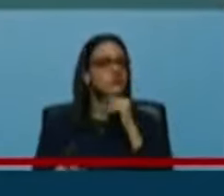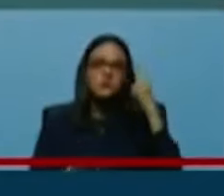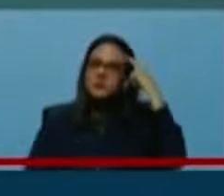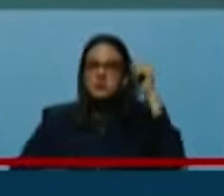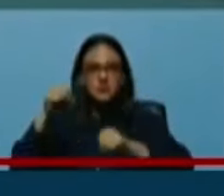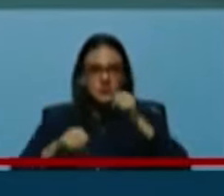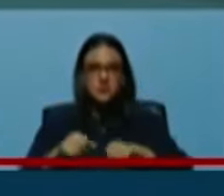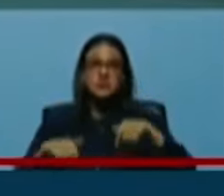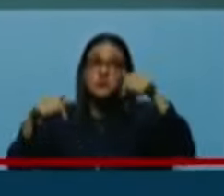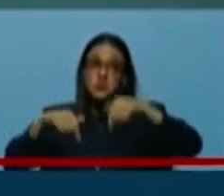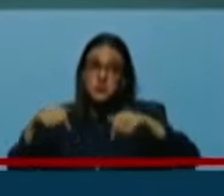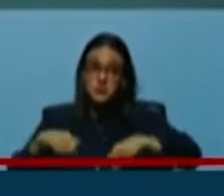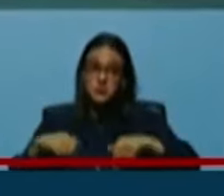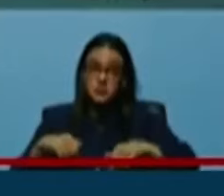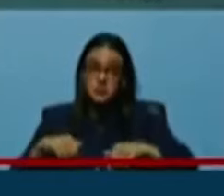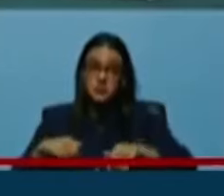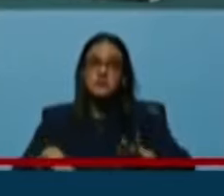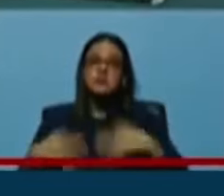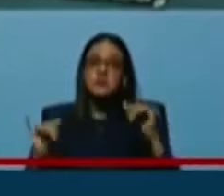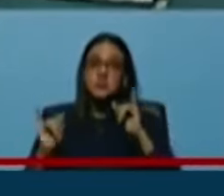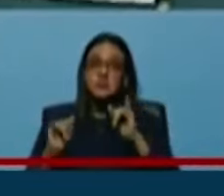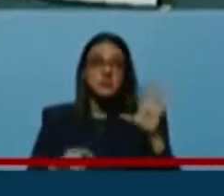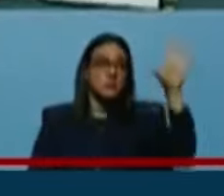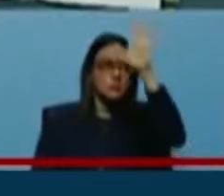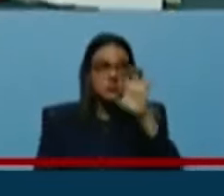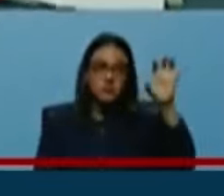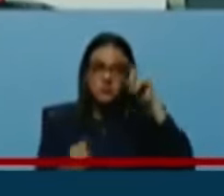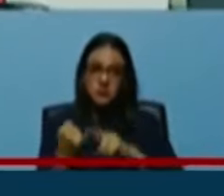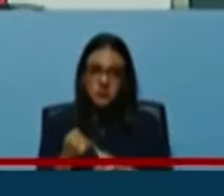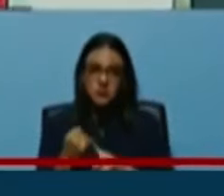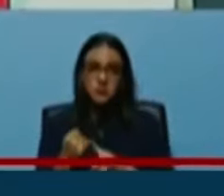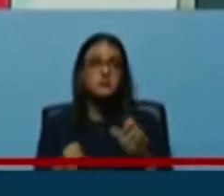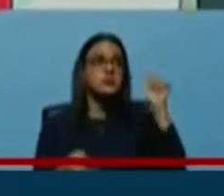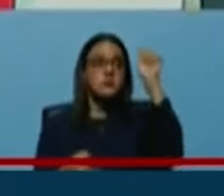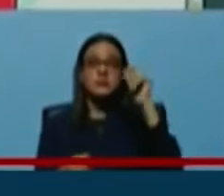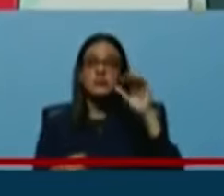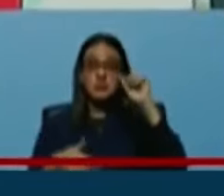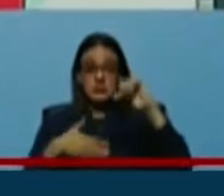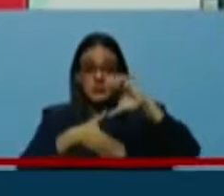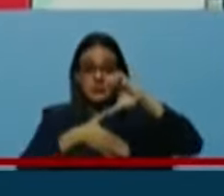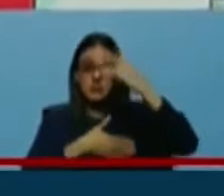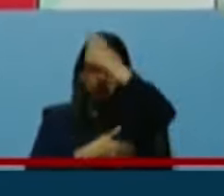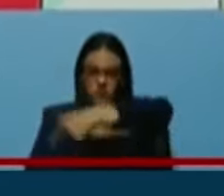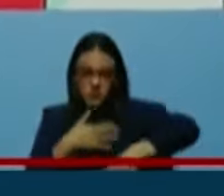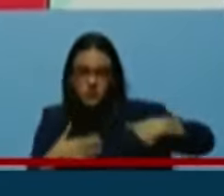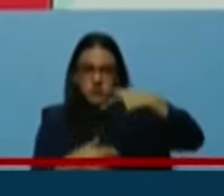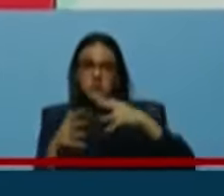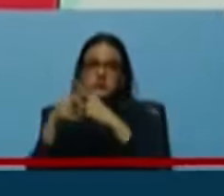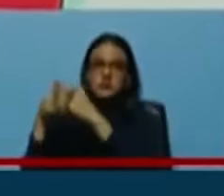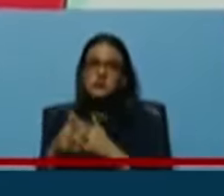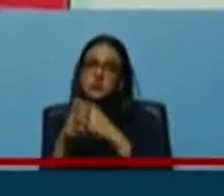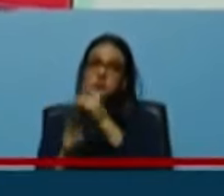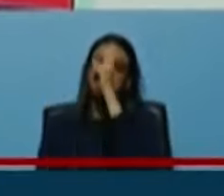doubt about it. Today, in Europe, in Latin America, in the